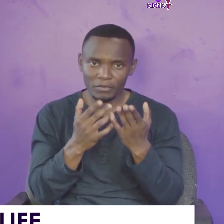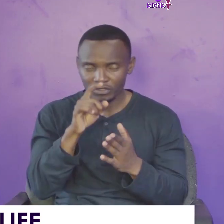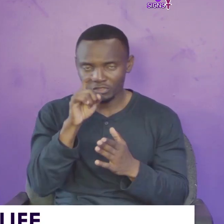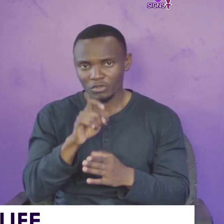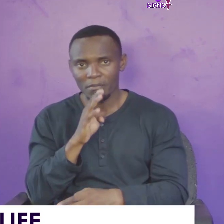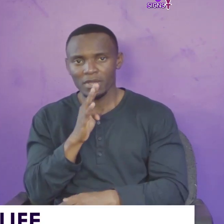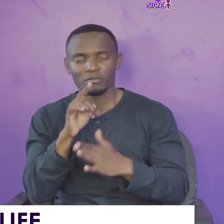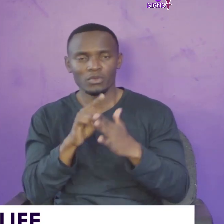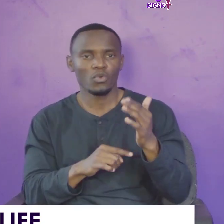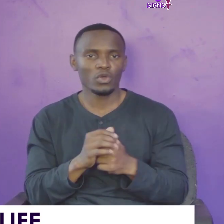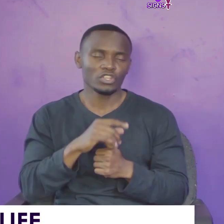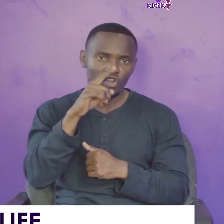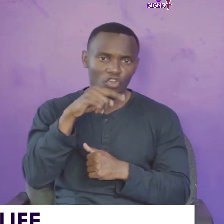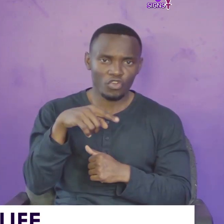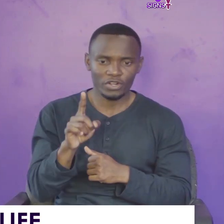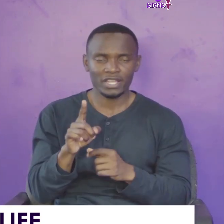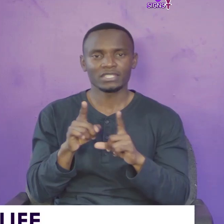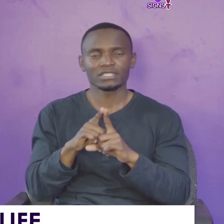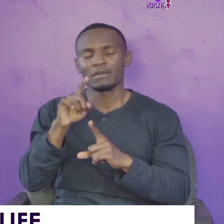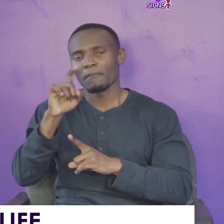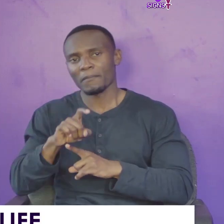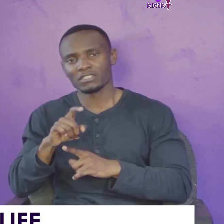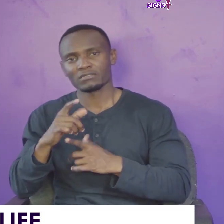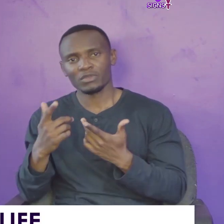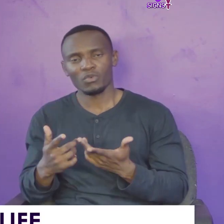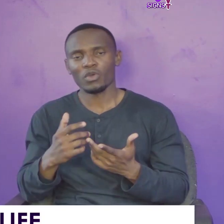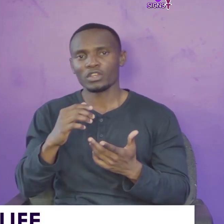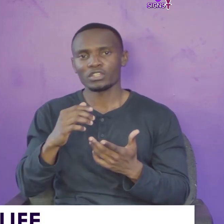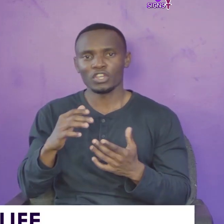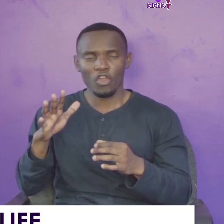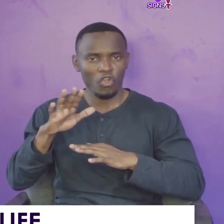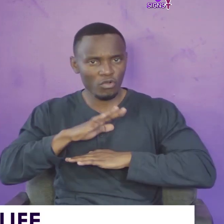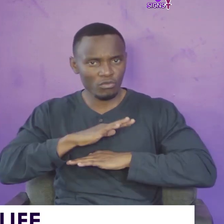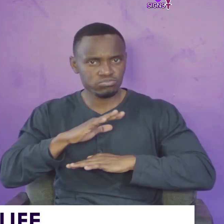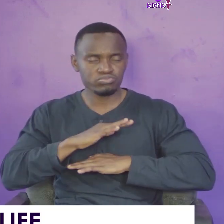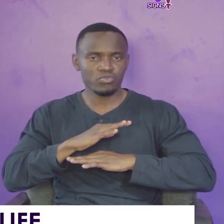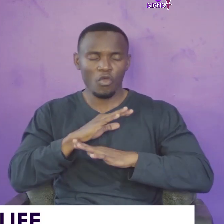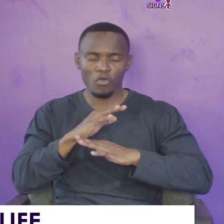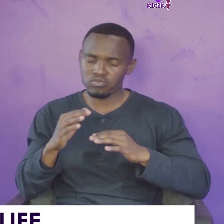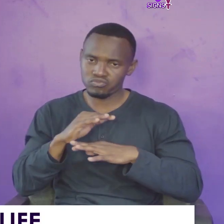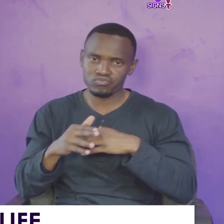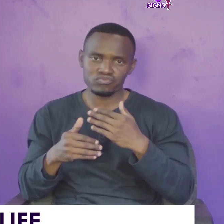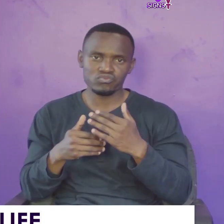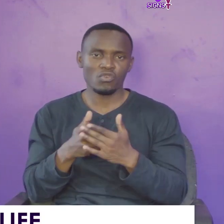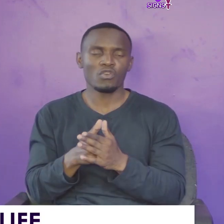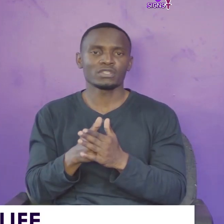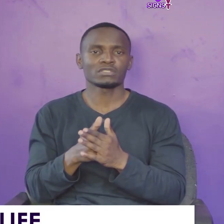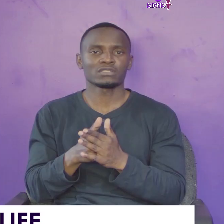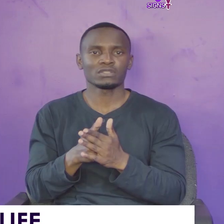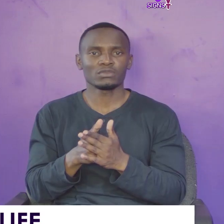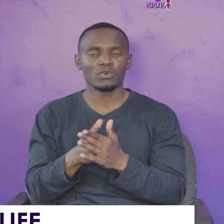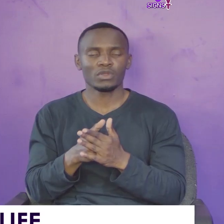be concrete, And precise, exactly, holistic, yes. holistic information. You've looked at it from